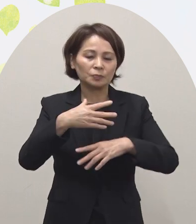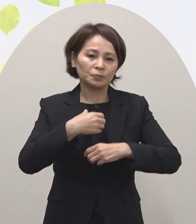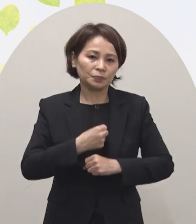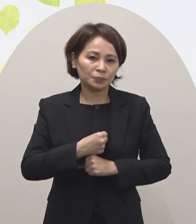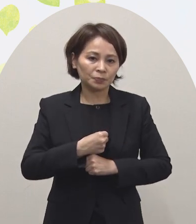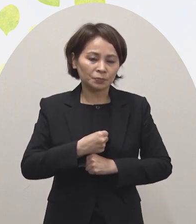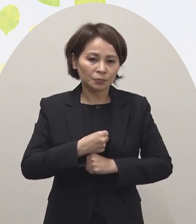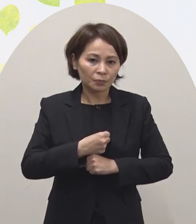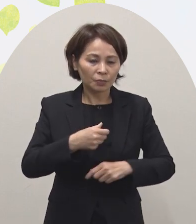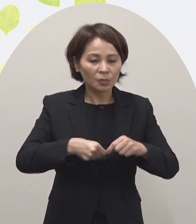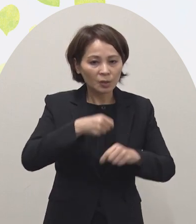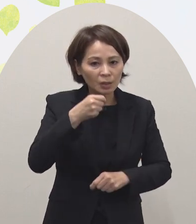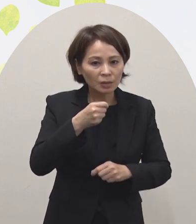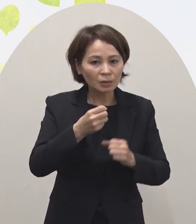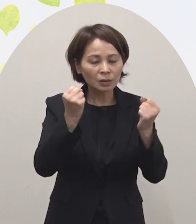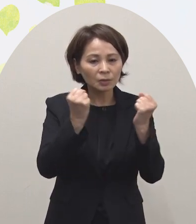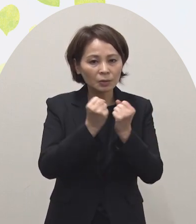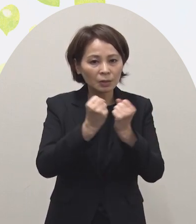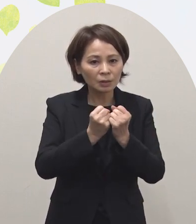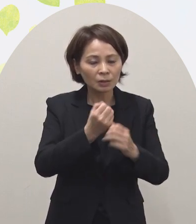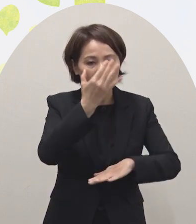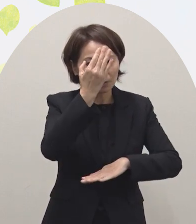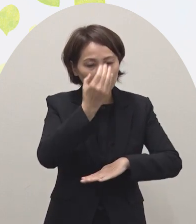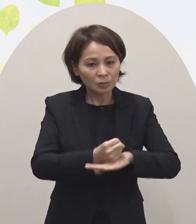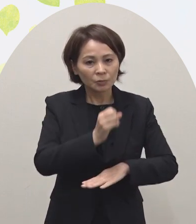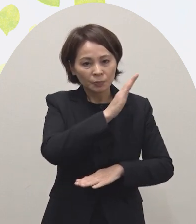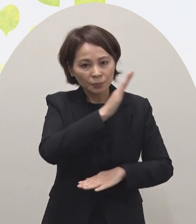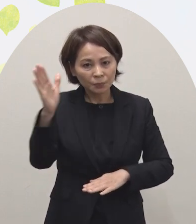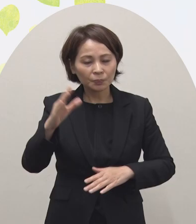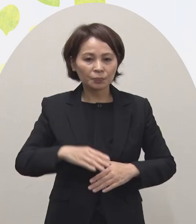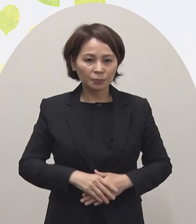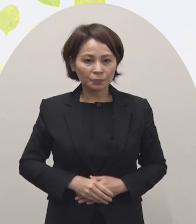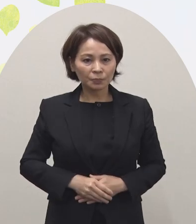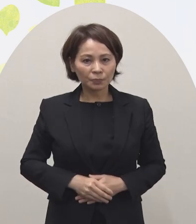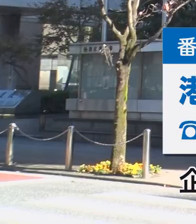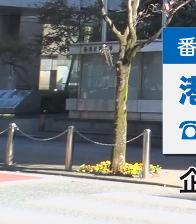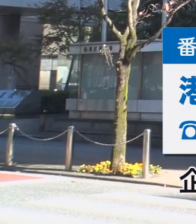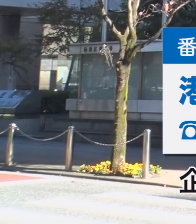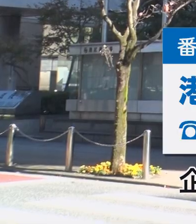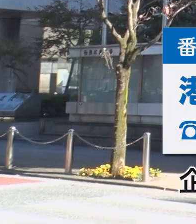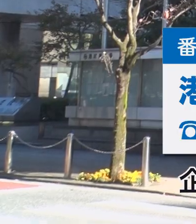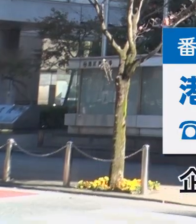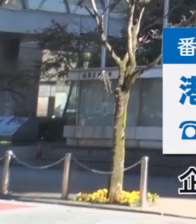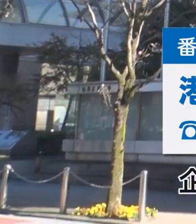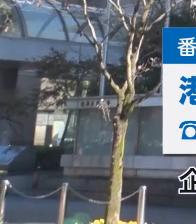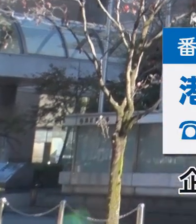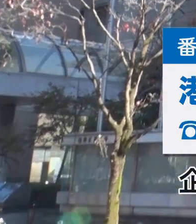safety. Take this opportunity to follow traffic rules and learn proper traffic manners.